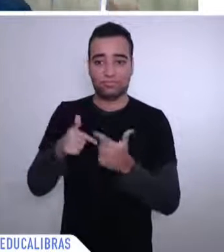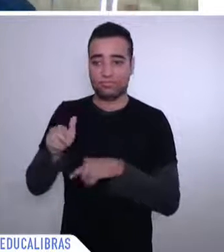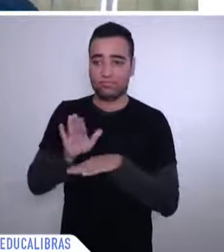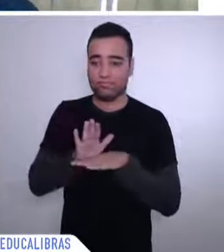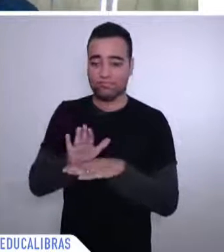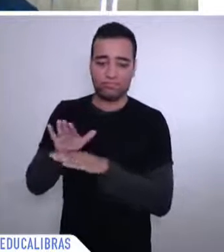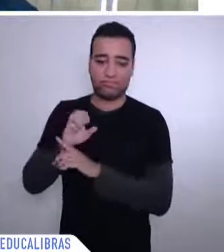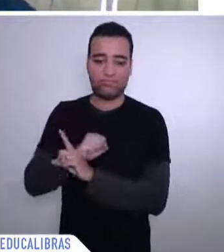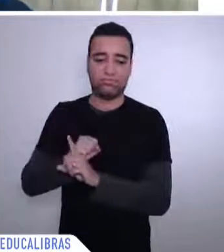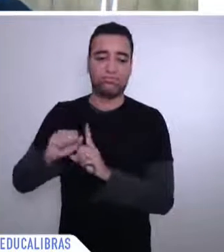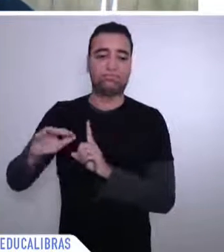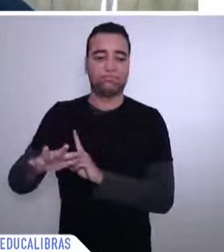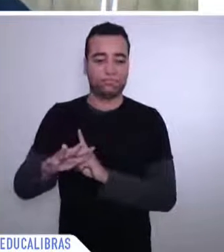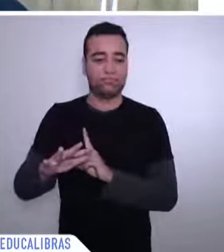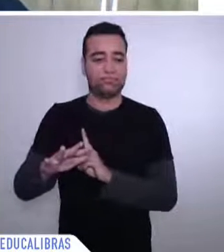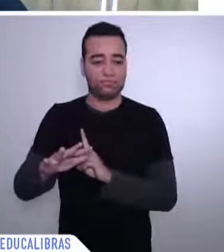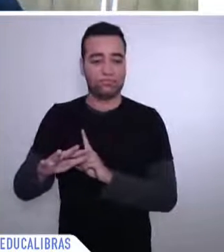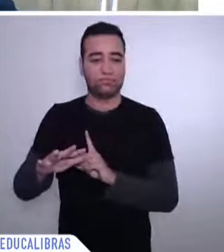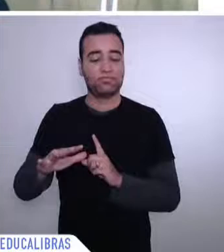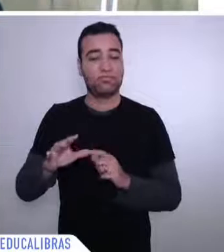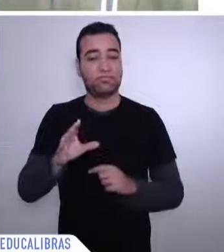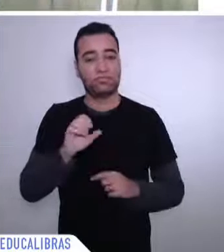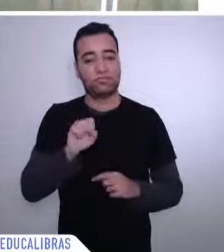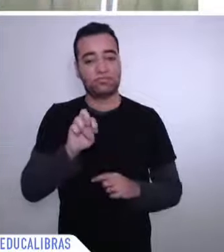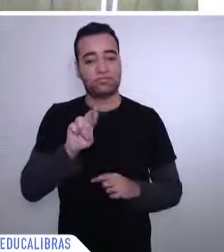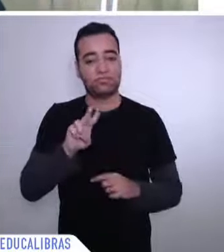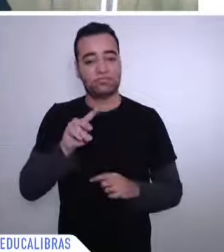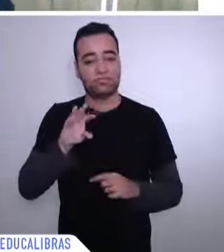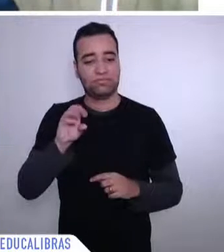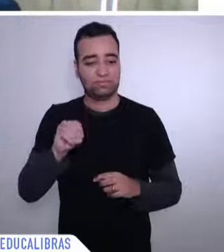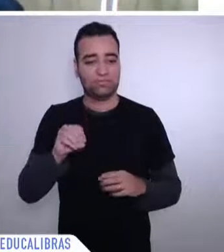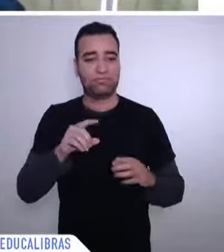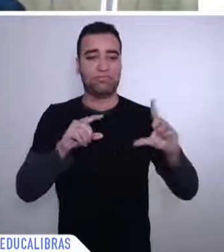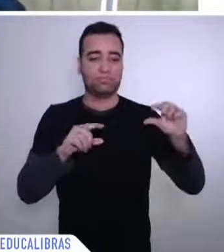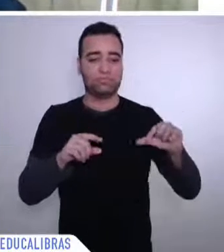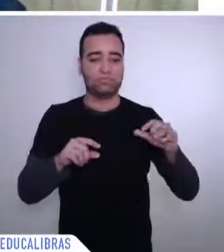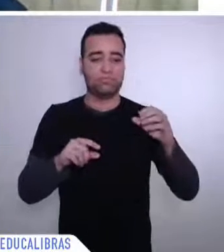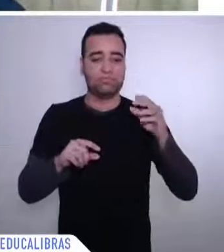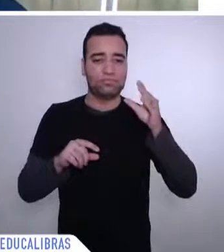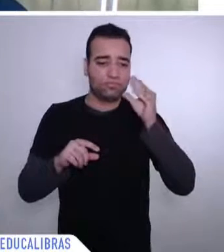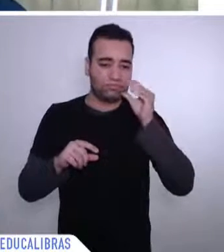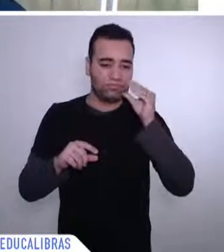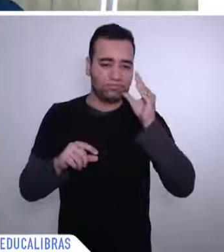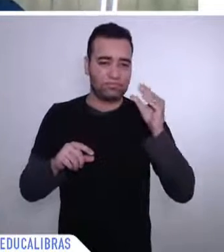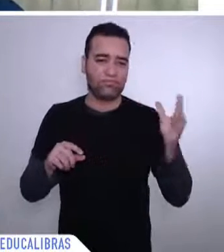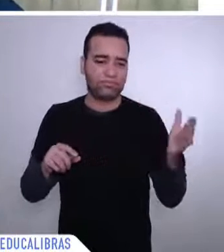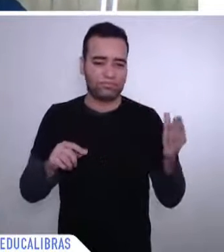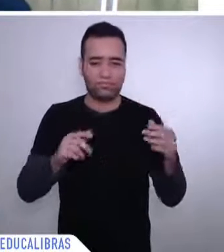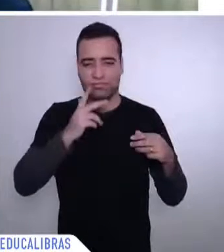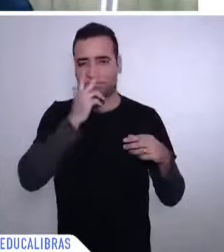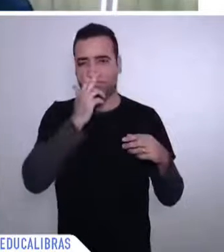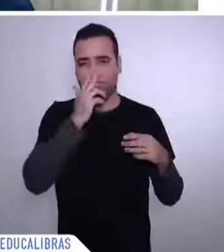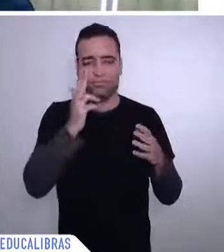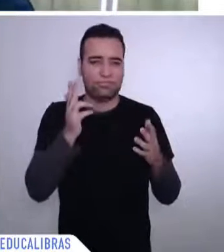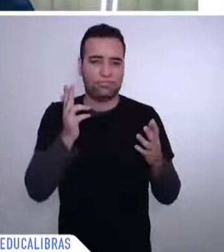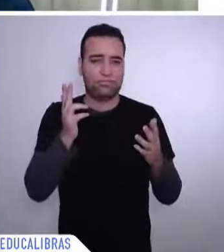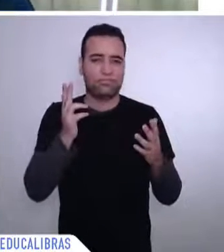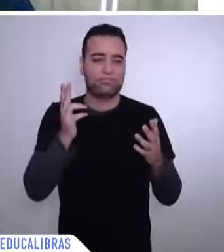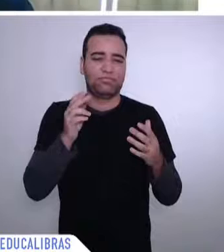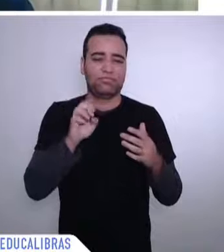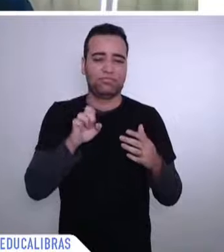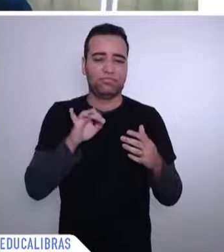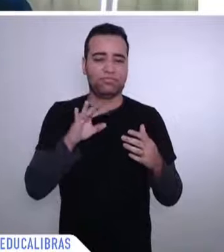has to serve the society much more. And instead of workers, we